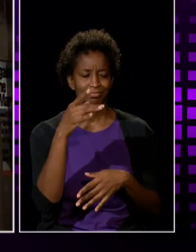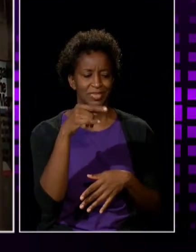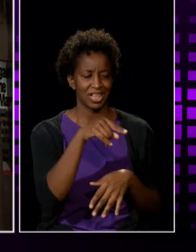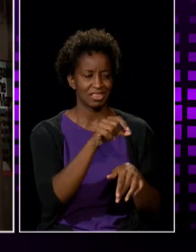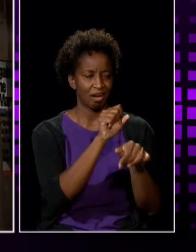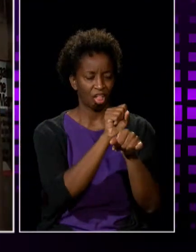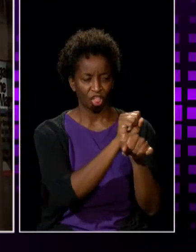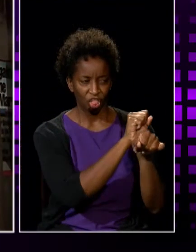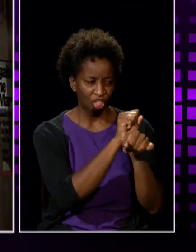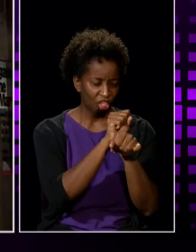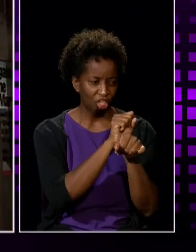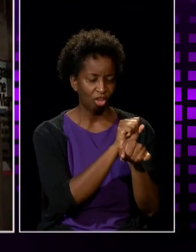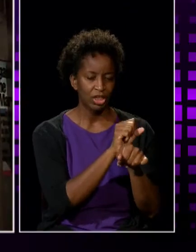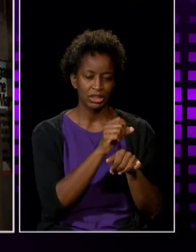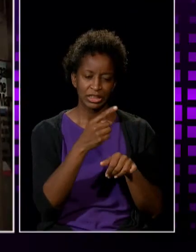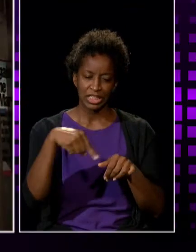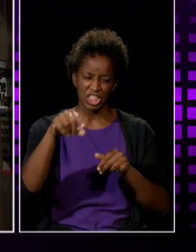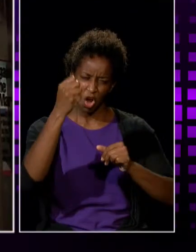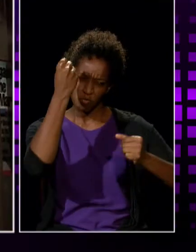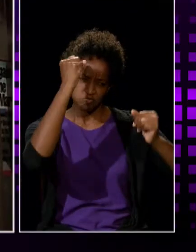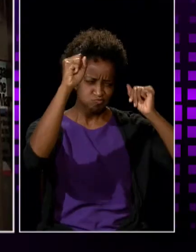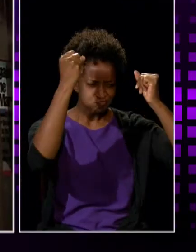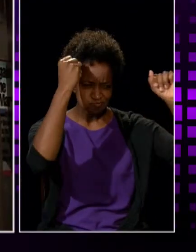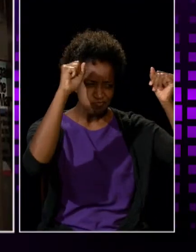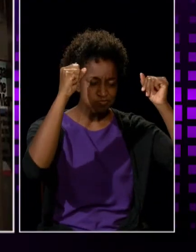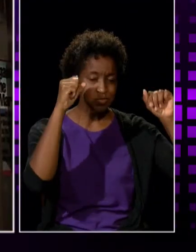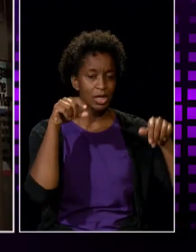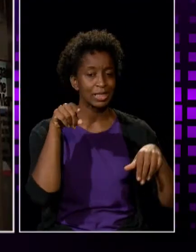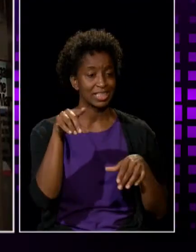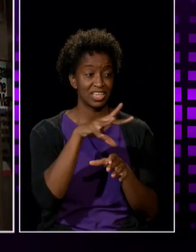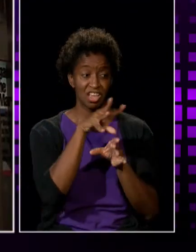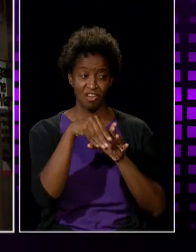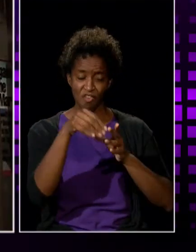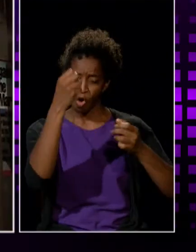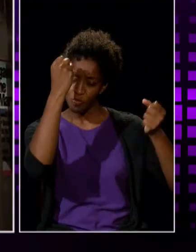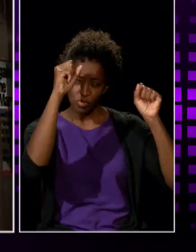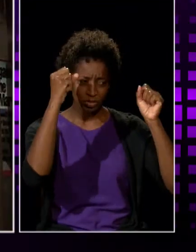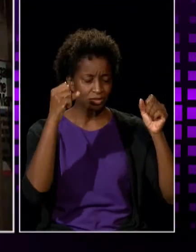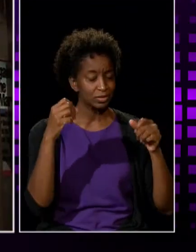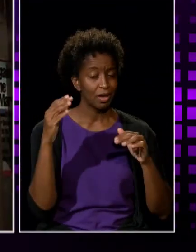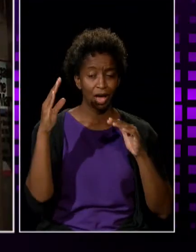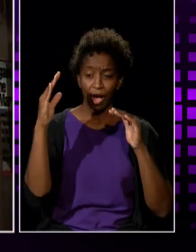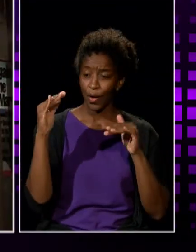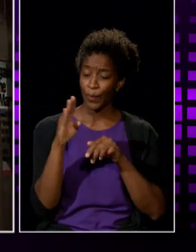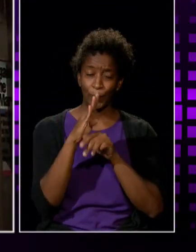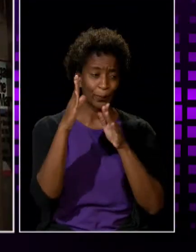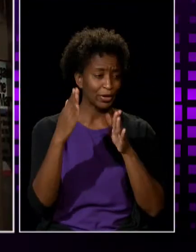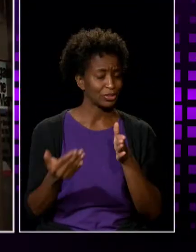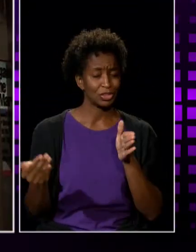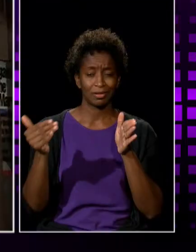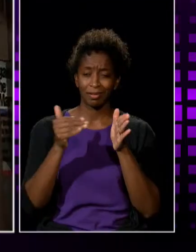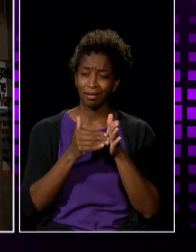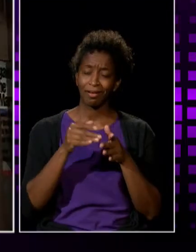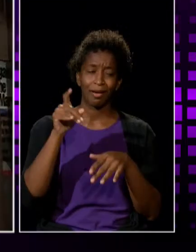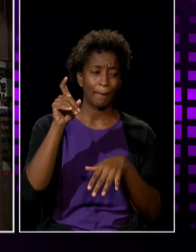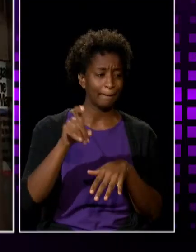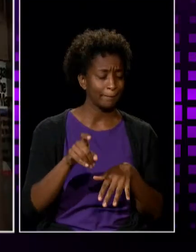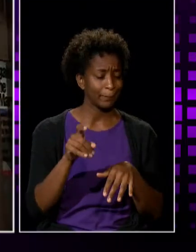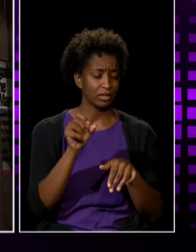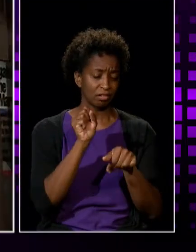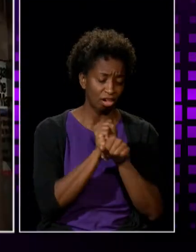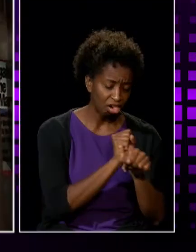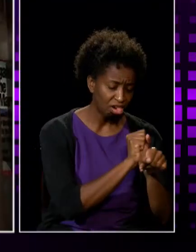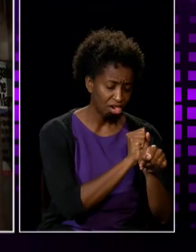I would hope that no Barbadian shall ever have again to suffer the iniquity of slavery from which a hero will have to be born to rebel